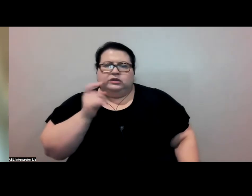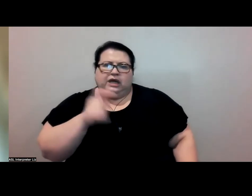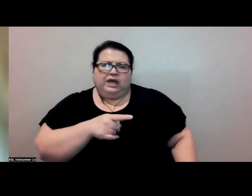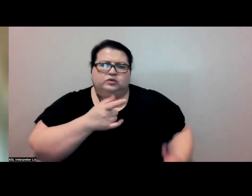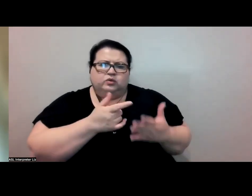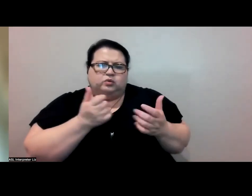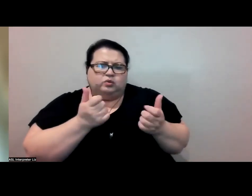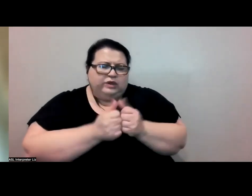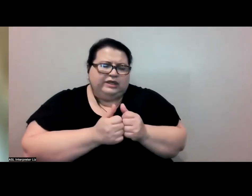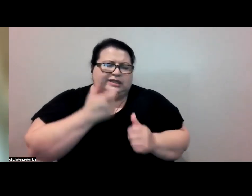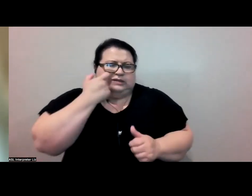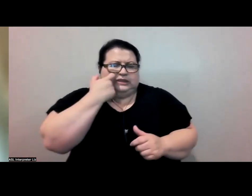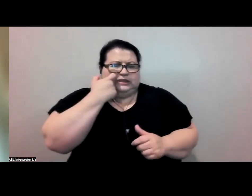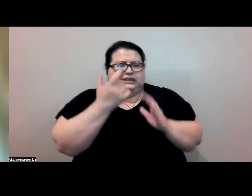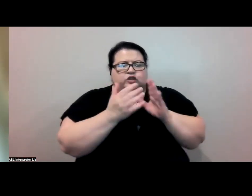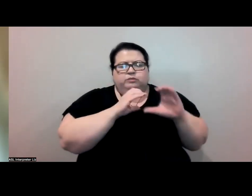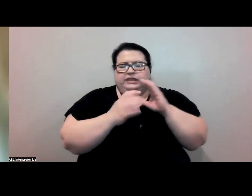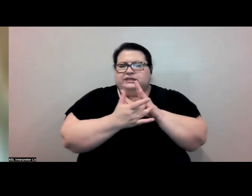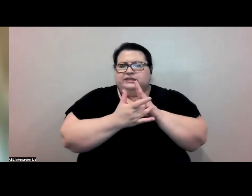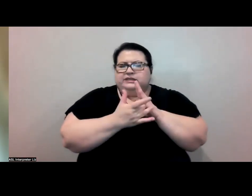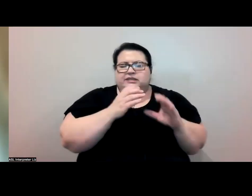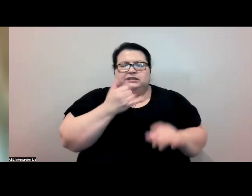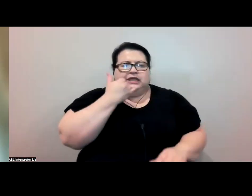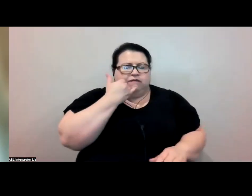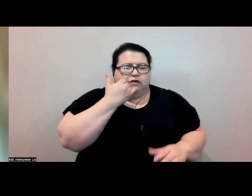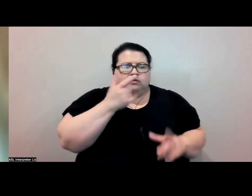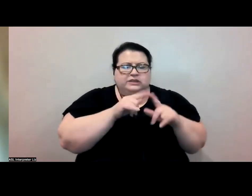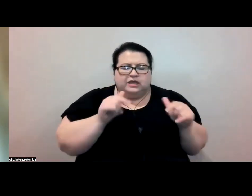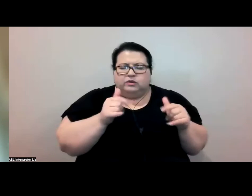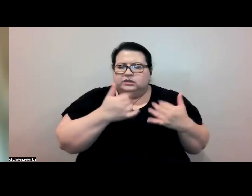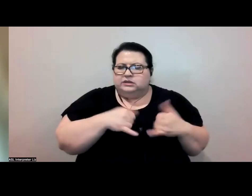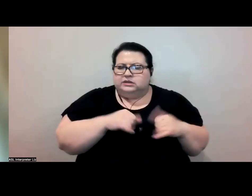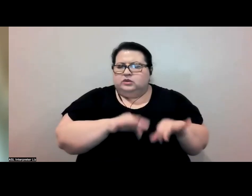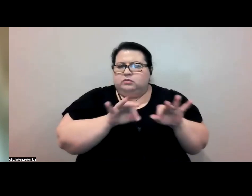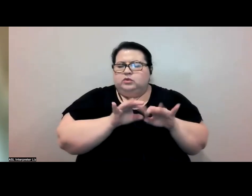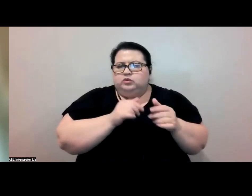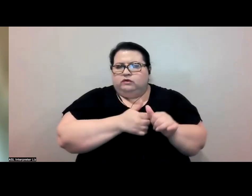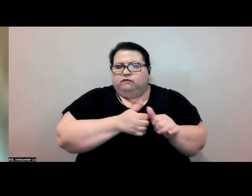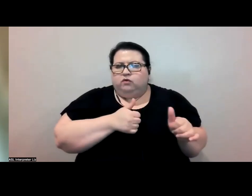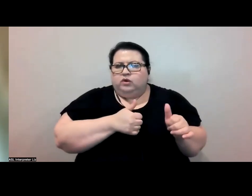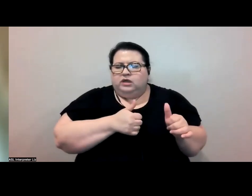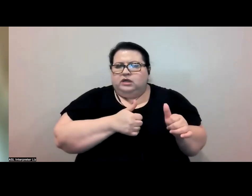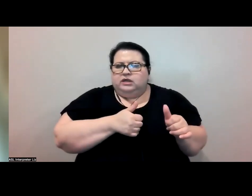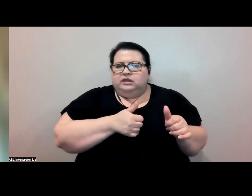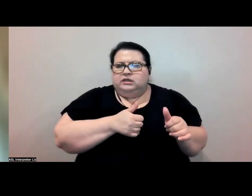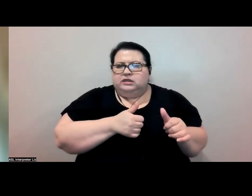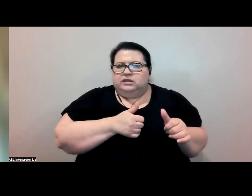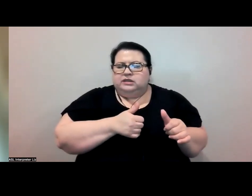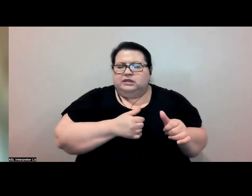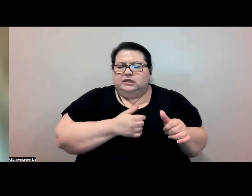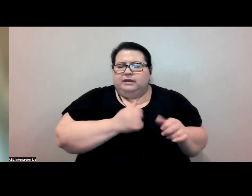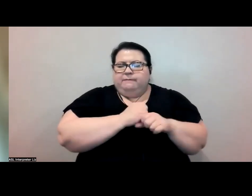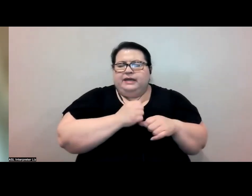latest communication tech, cell phones, et cetera, is it still important to avoid tying up telephone